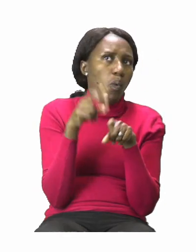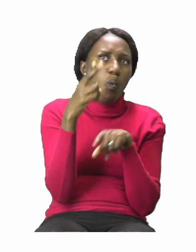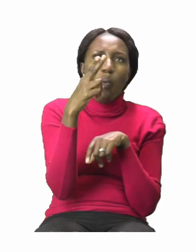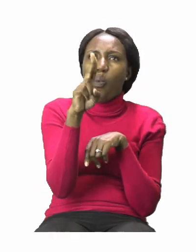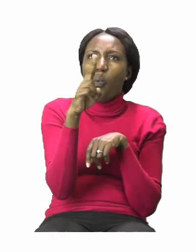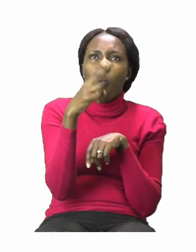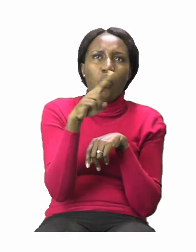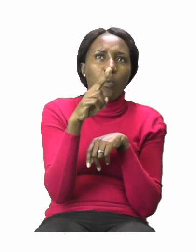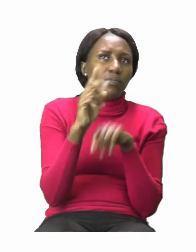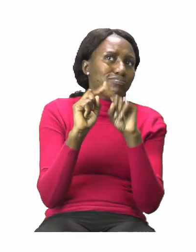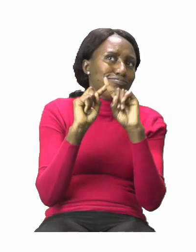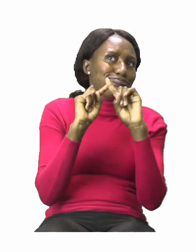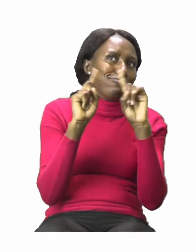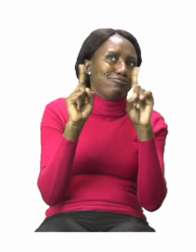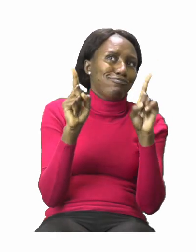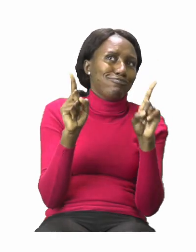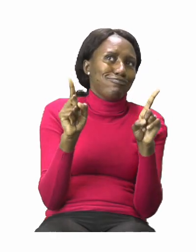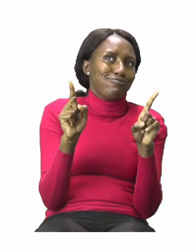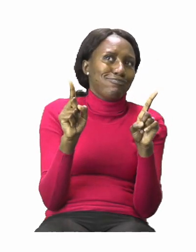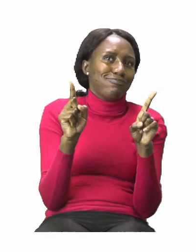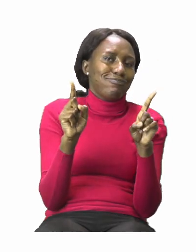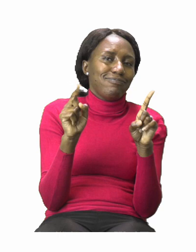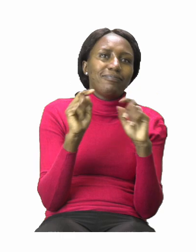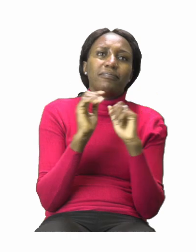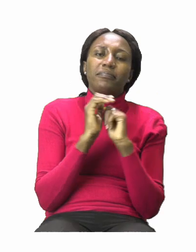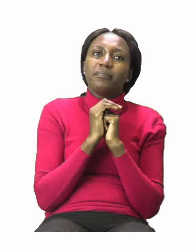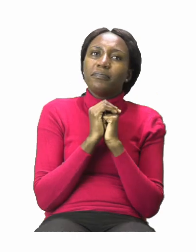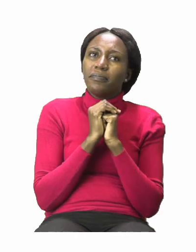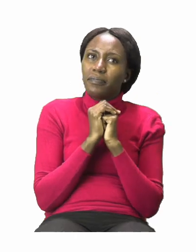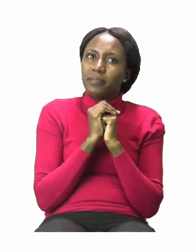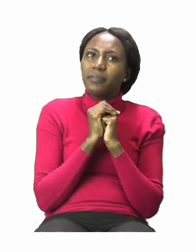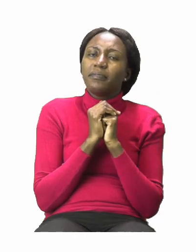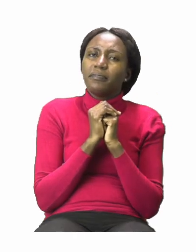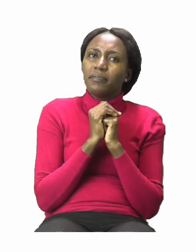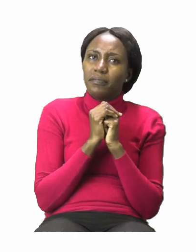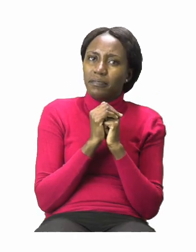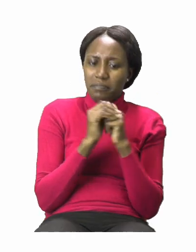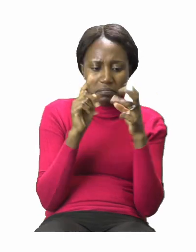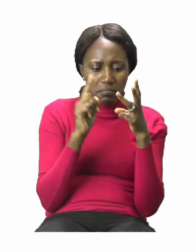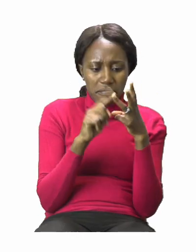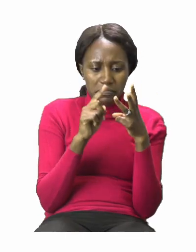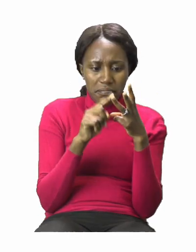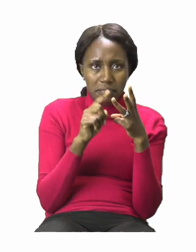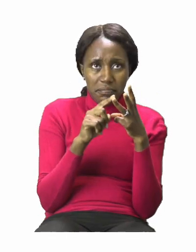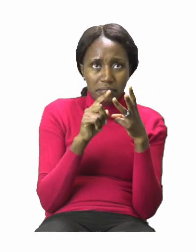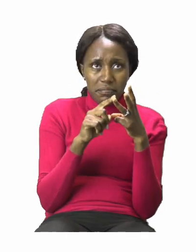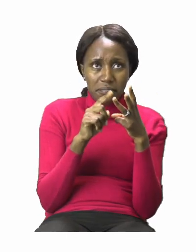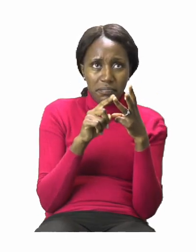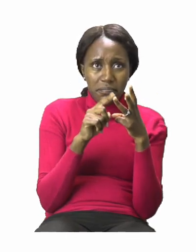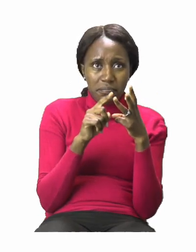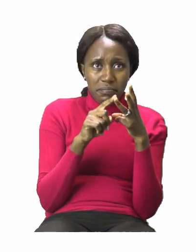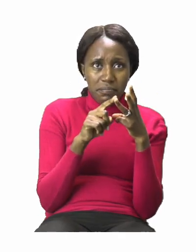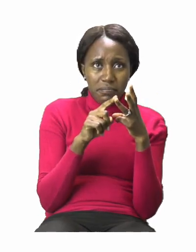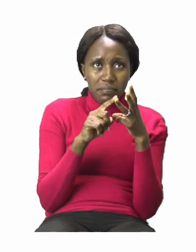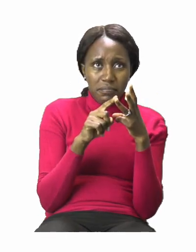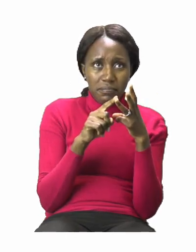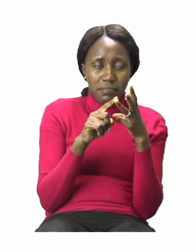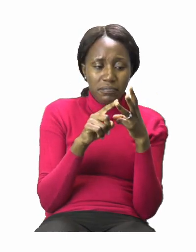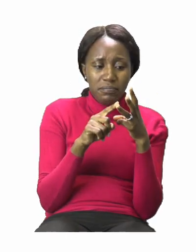No, they don't sound the same. So we need to move on. We're going to start again with